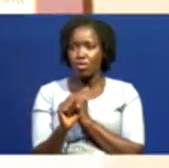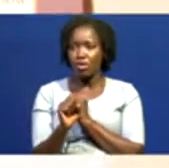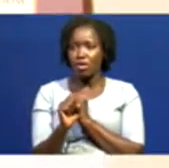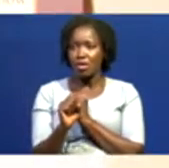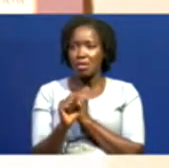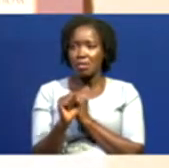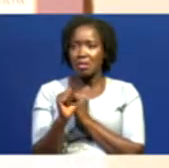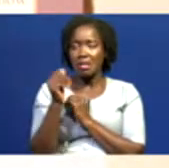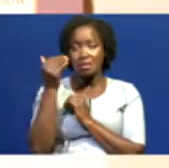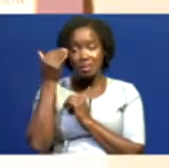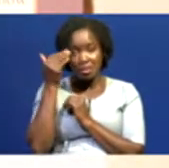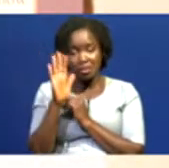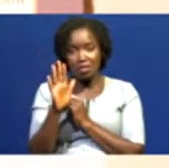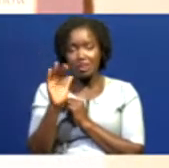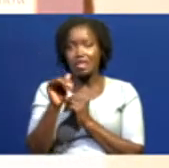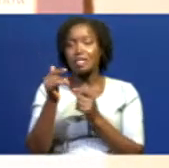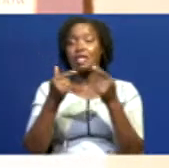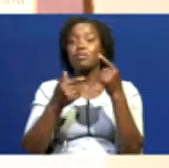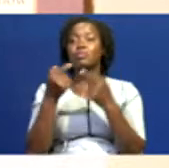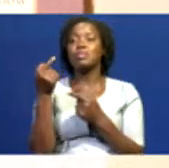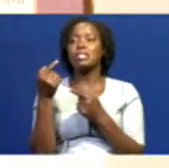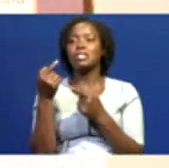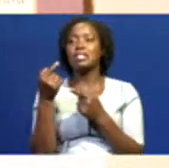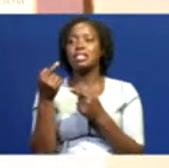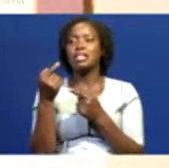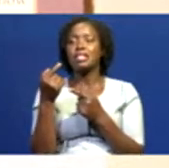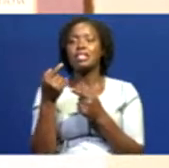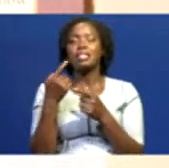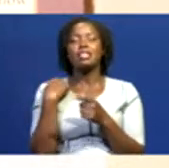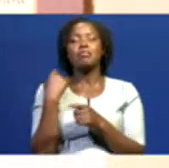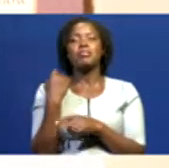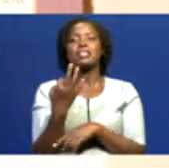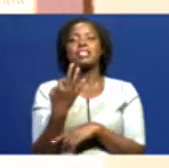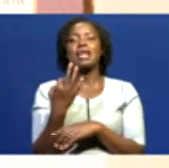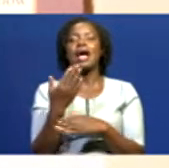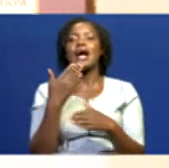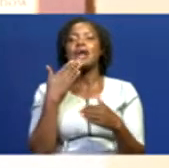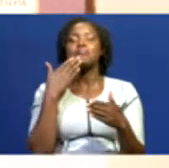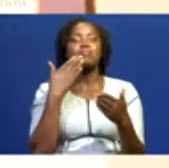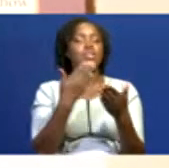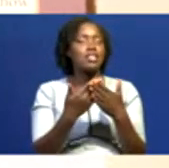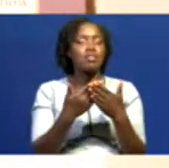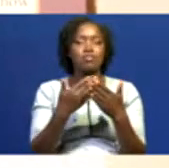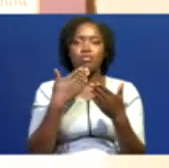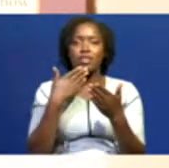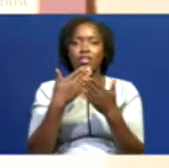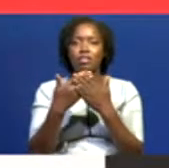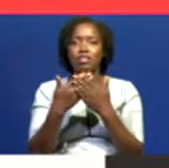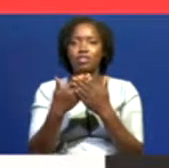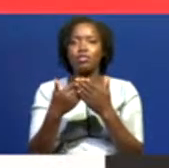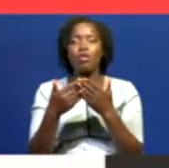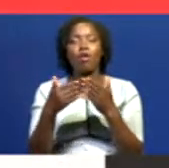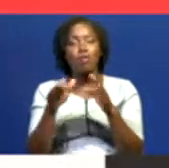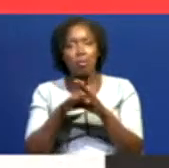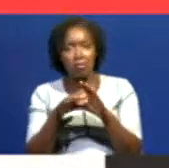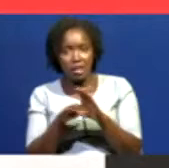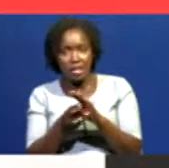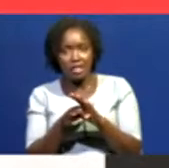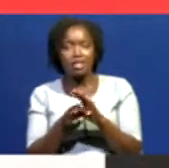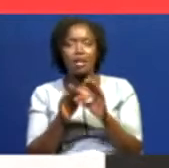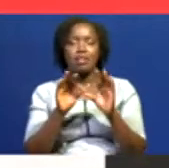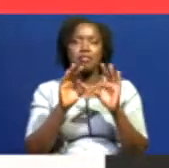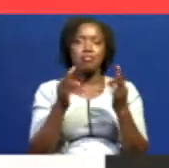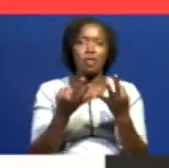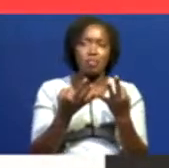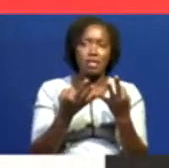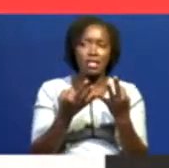I didn't know that I'm going to win the third prize. I'm grateful to my colleagues, to my family, who have